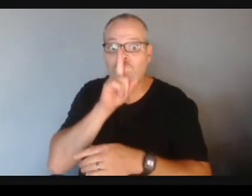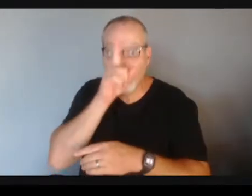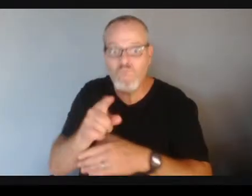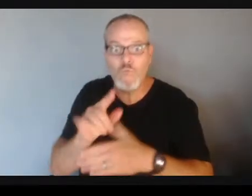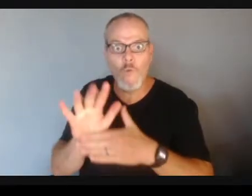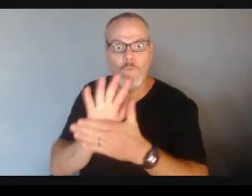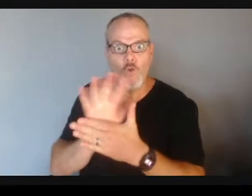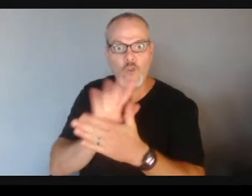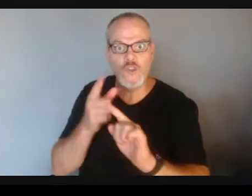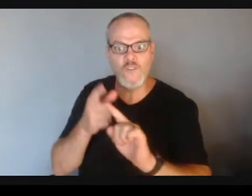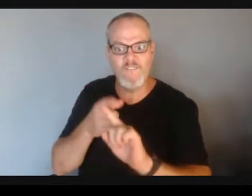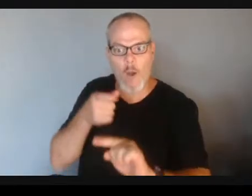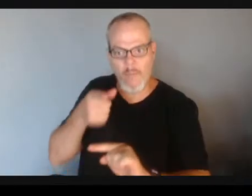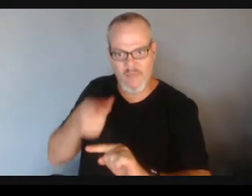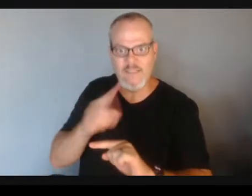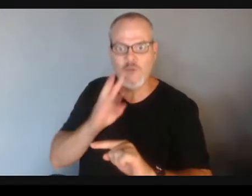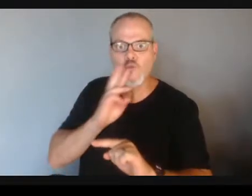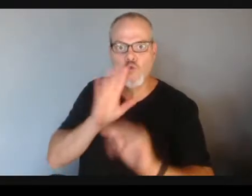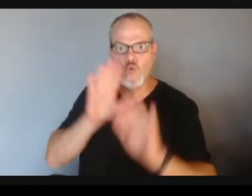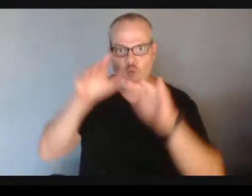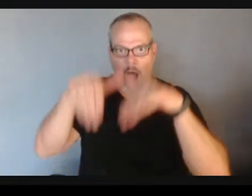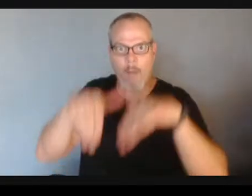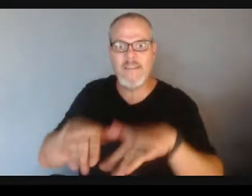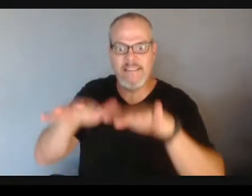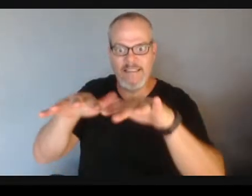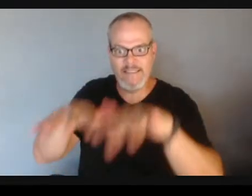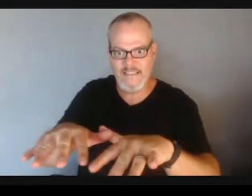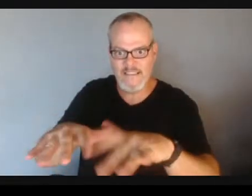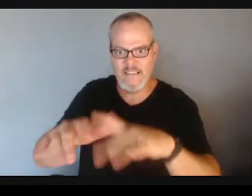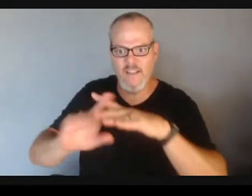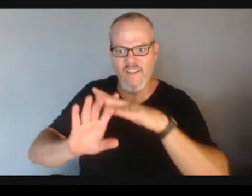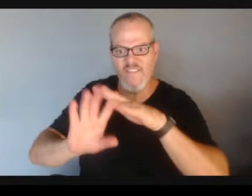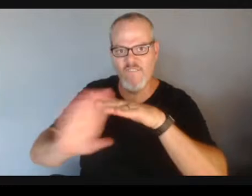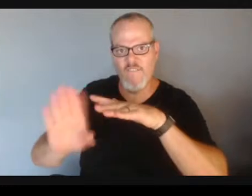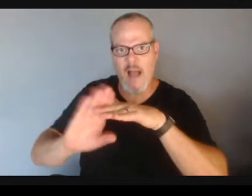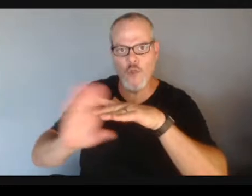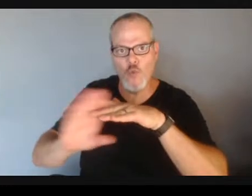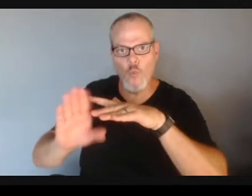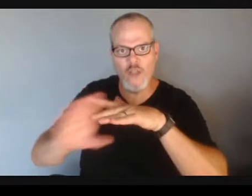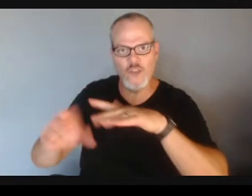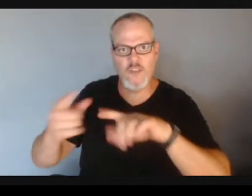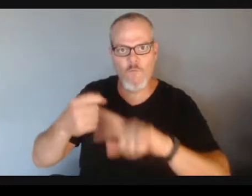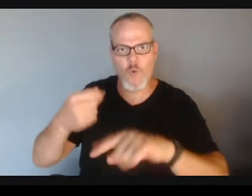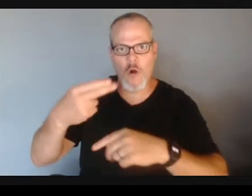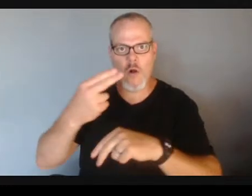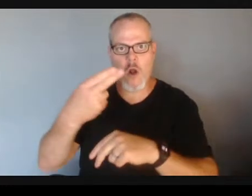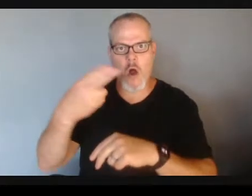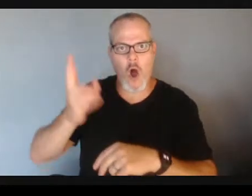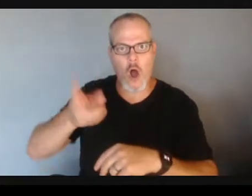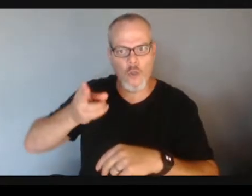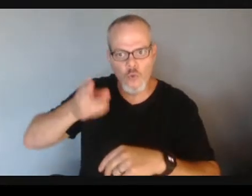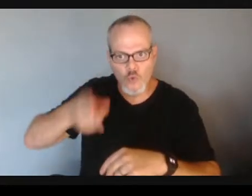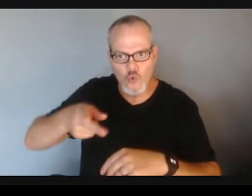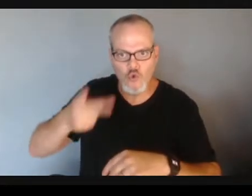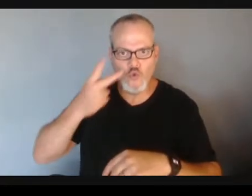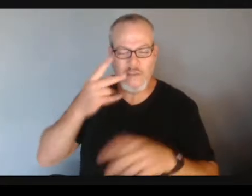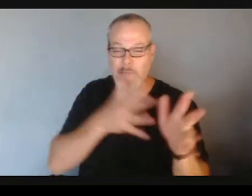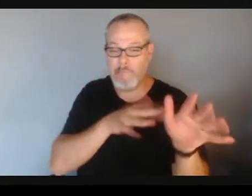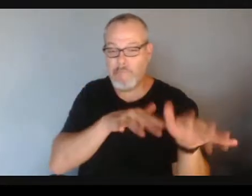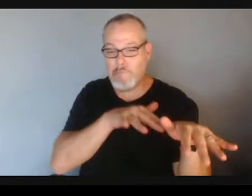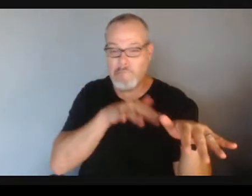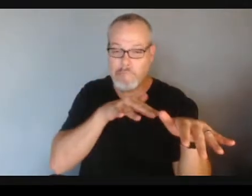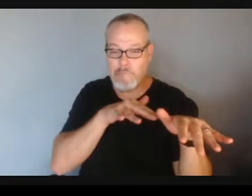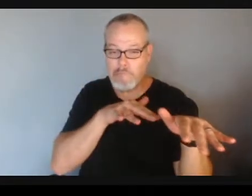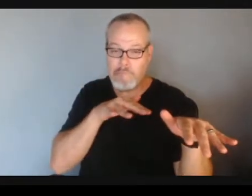the tsunami, the evacuation of Honolulu. You see the jammed up traffic going in